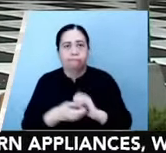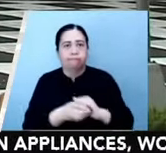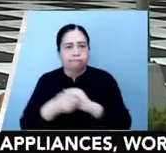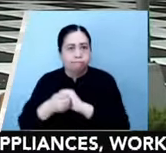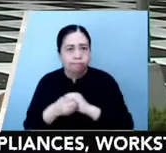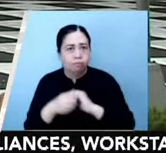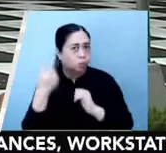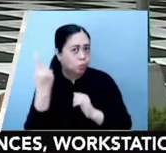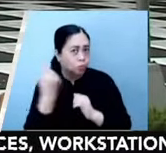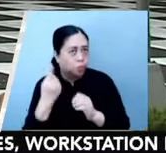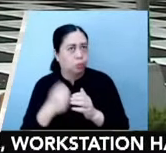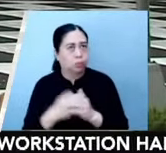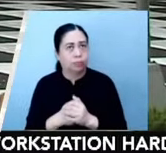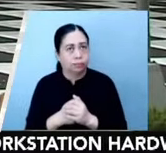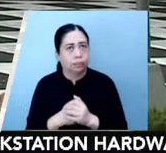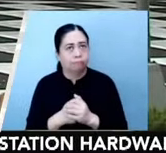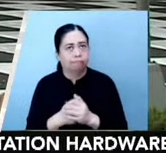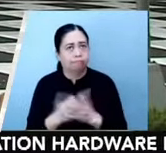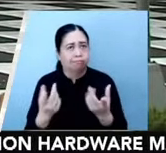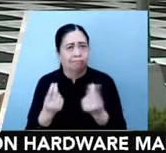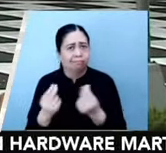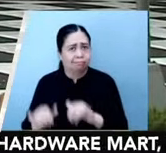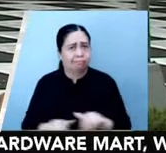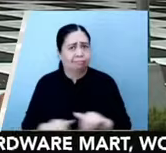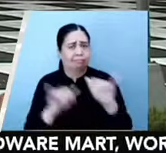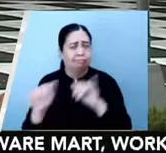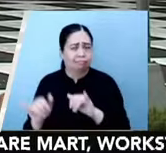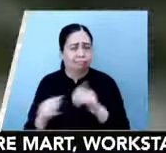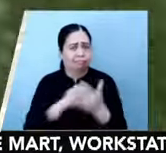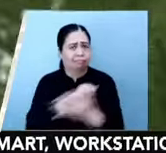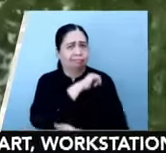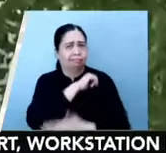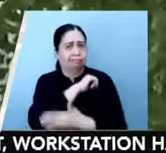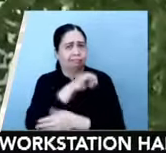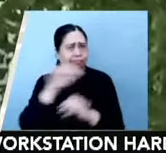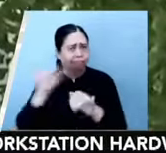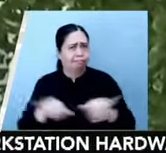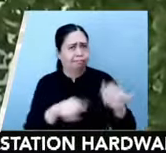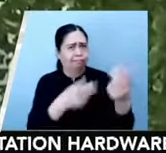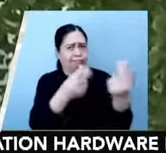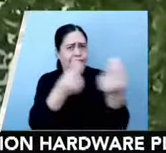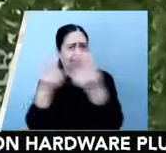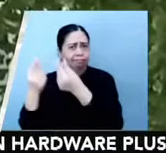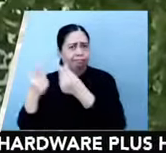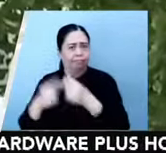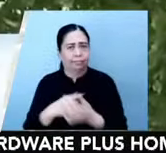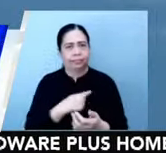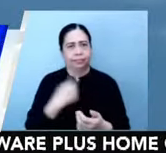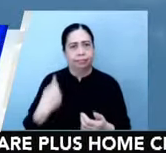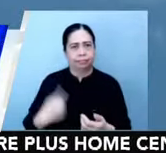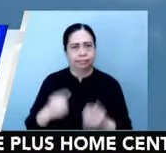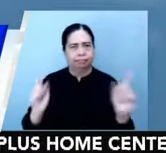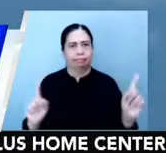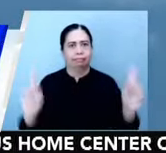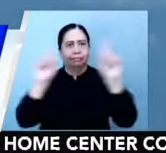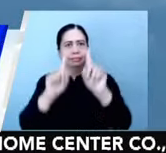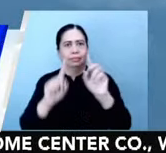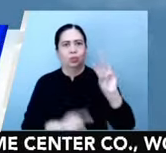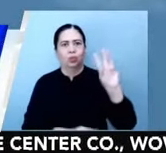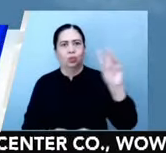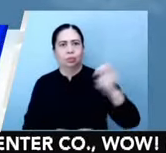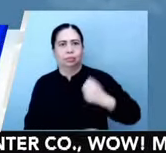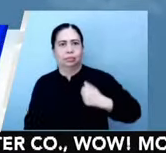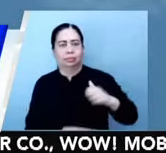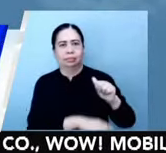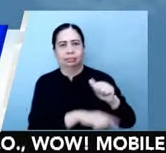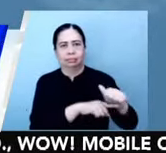something that's practiced by all civilized nations in the world. Ang China, tinapatan nito ng kanilang sariling military combat patrol sa South